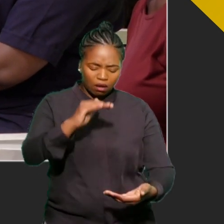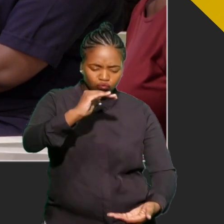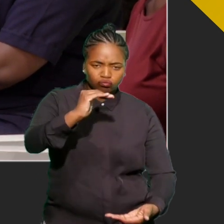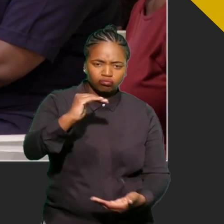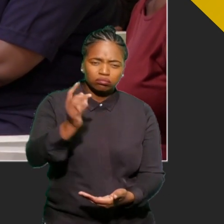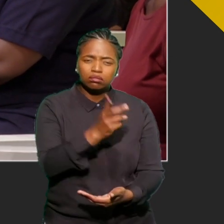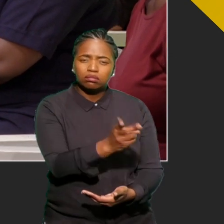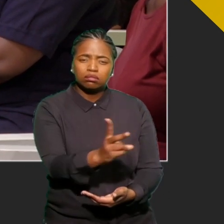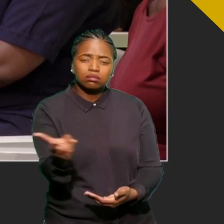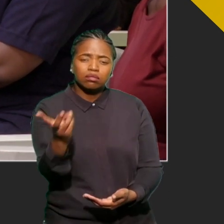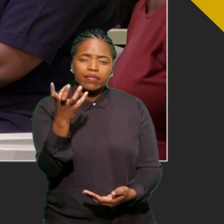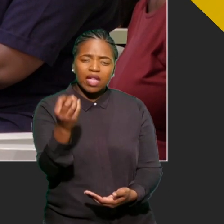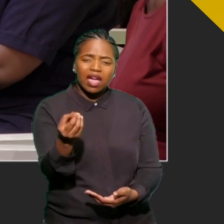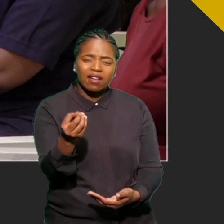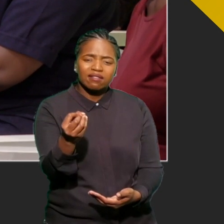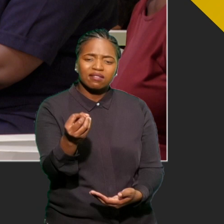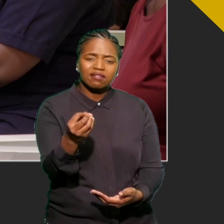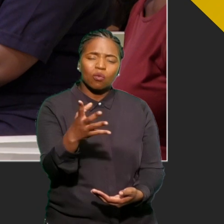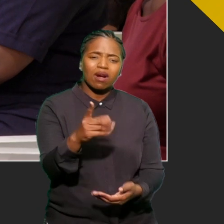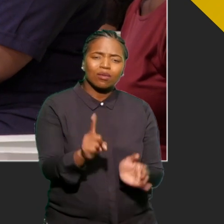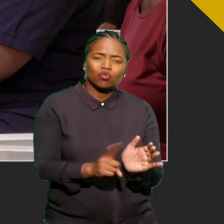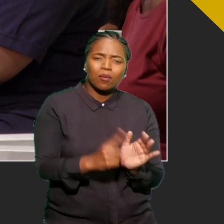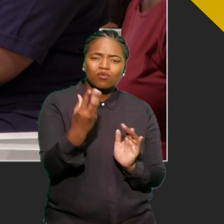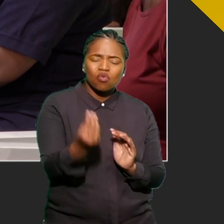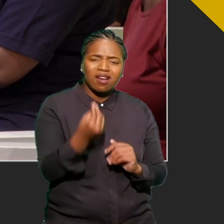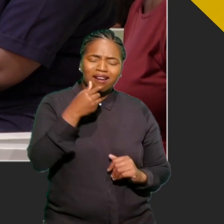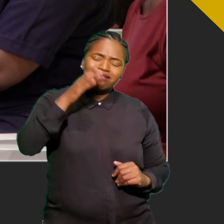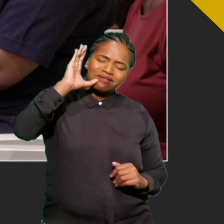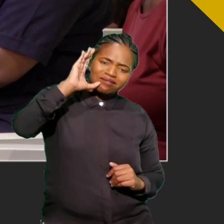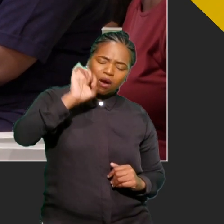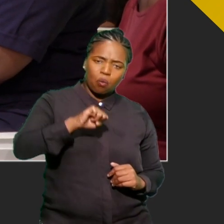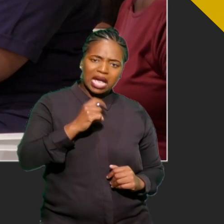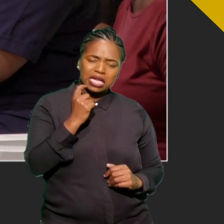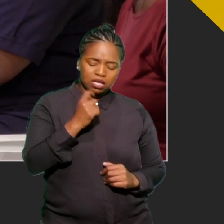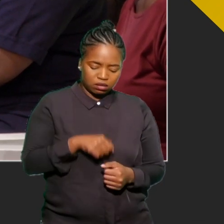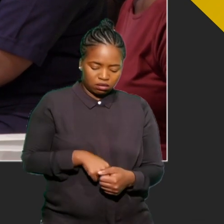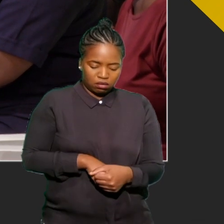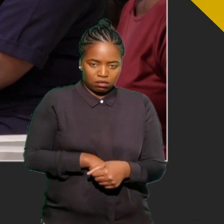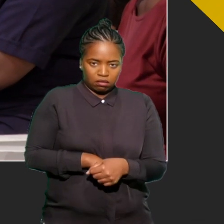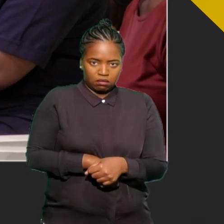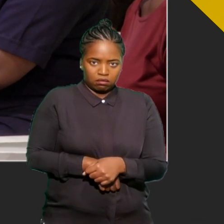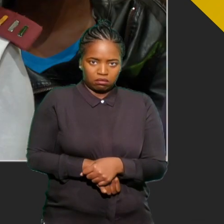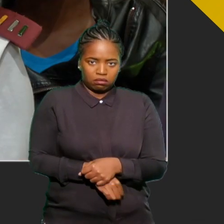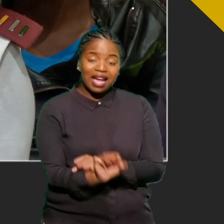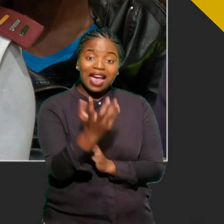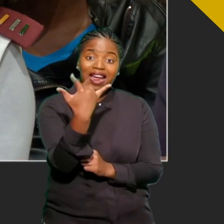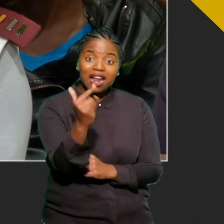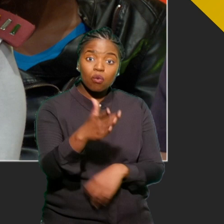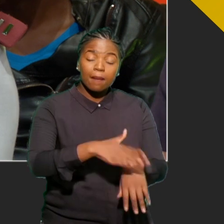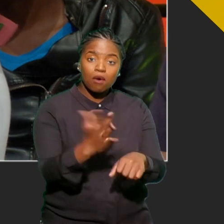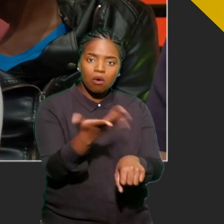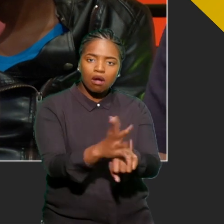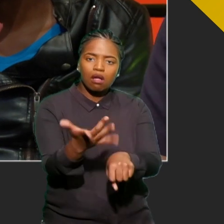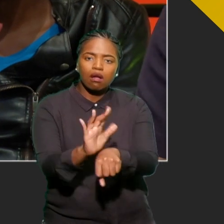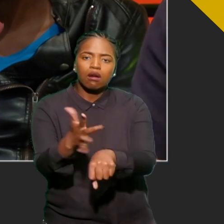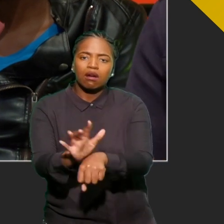It's a lot. Yeah. It's a lot. And then now it makes it, it increases actually mortality. Mm. We understand